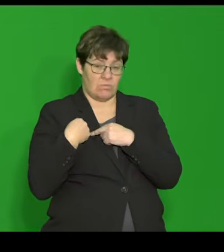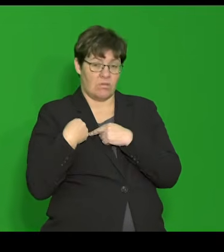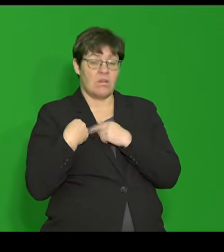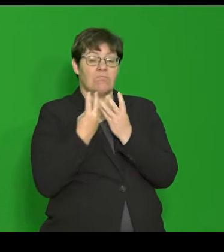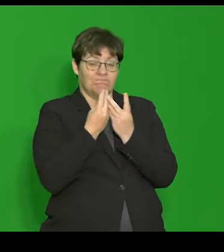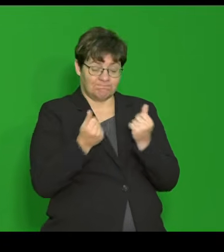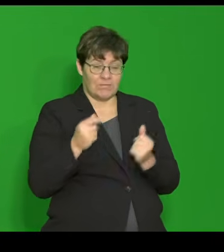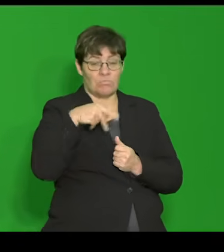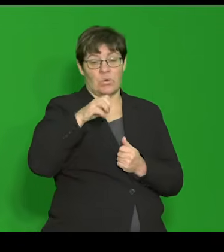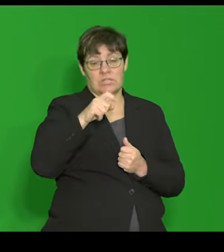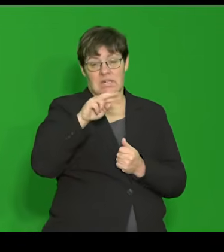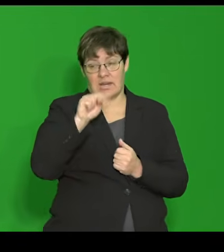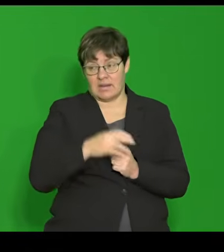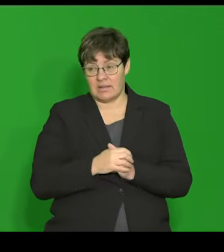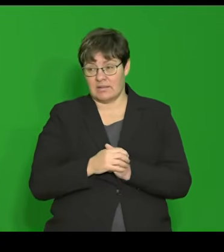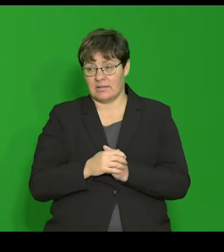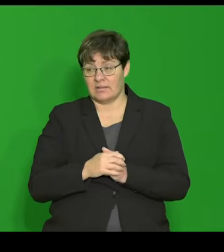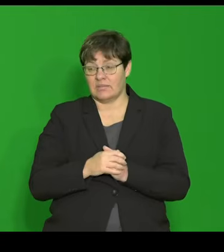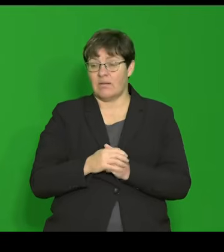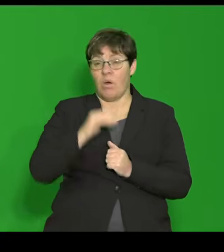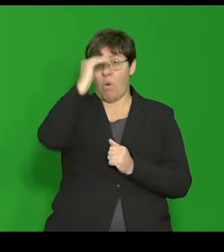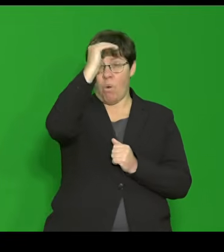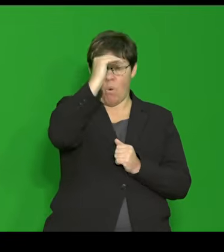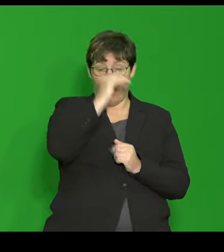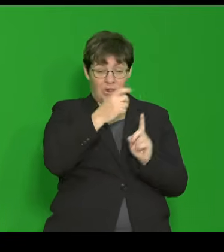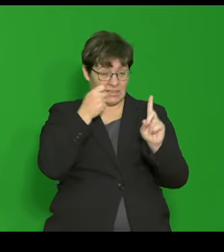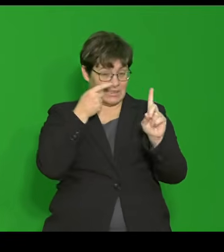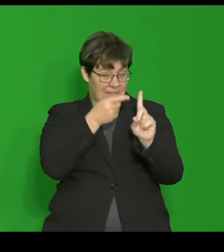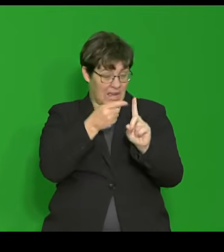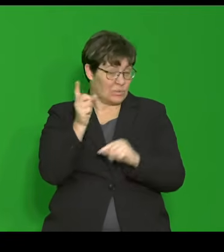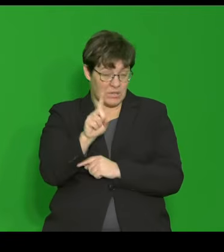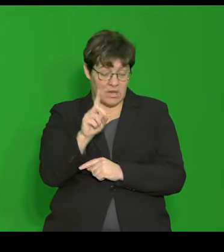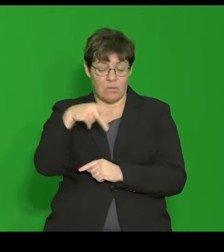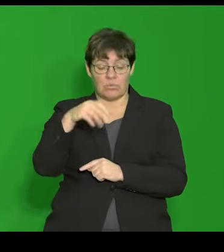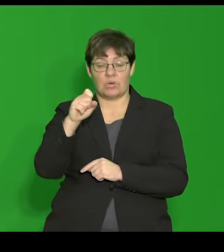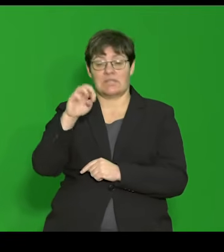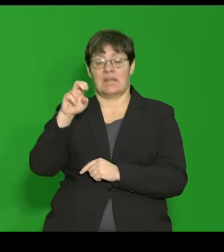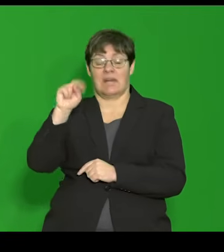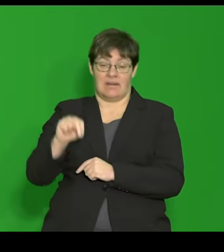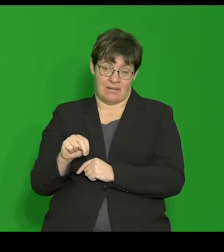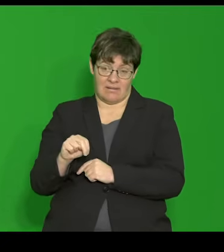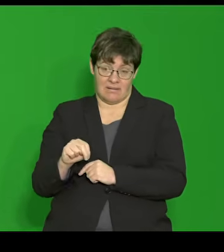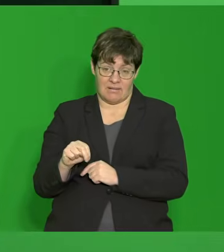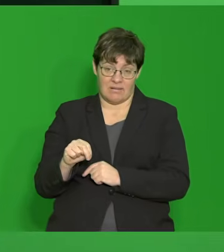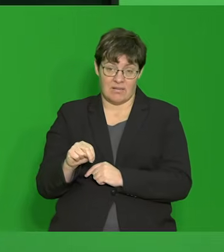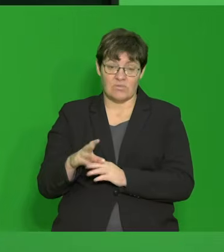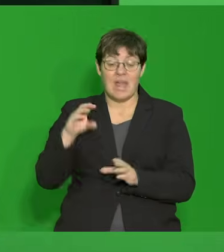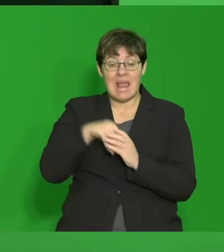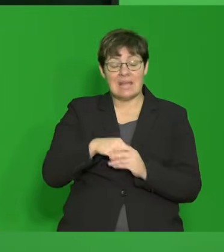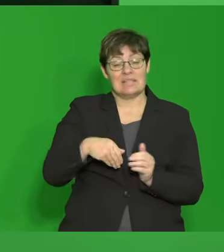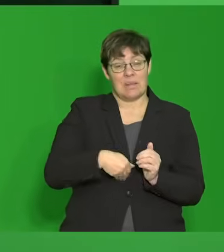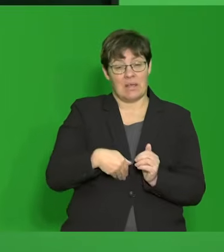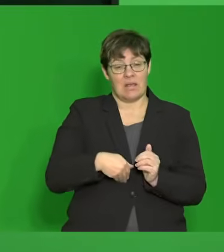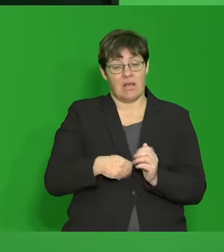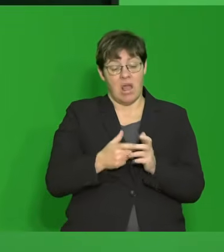protein digestion. The substrate that all of these target would be proteins, and so we find that in the stomach,